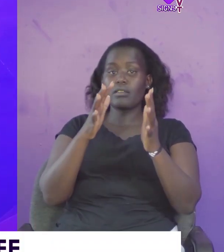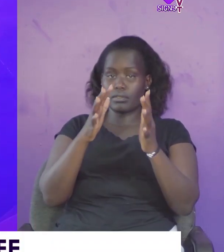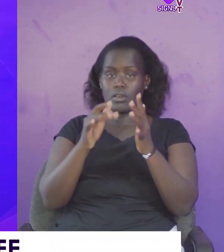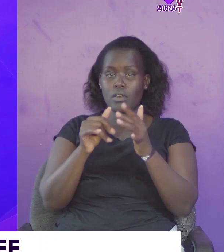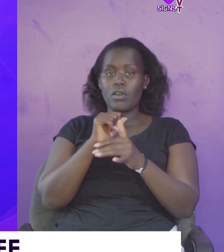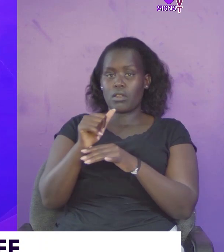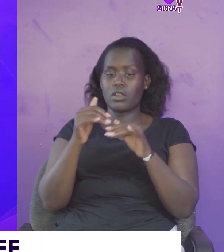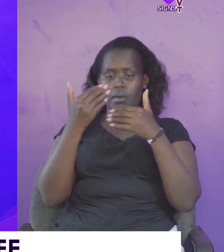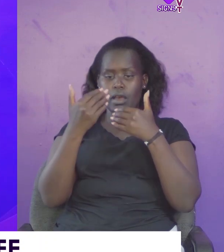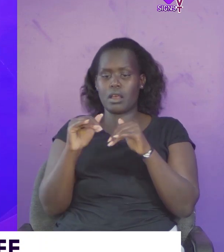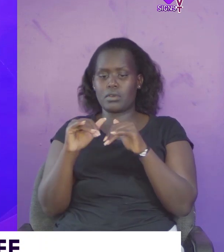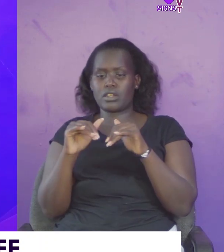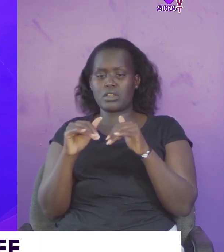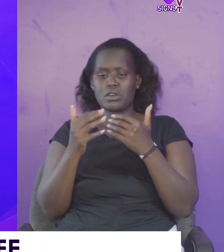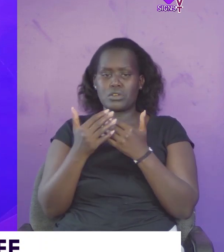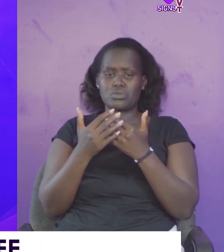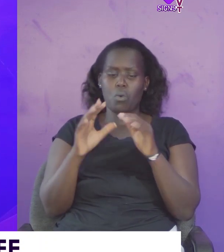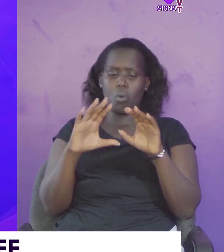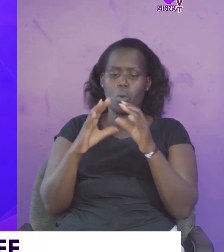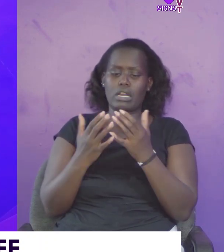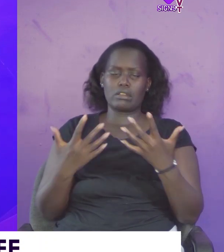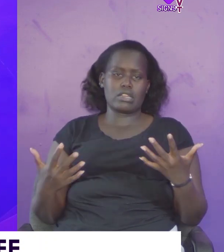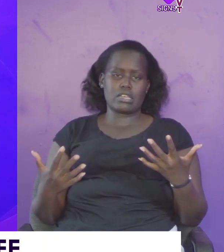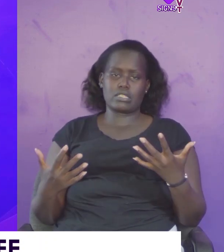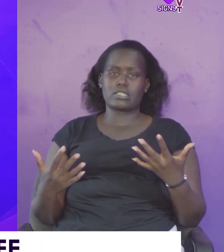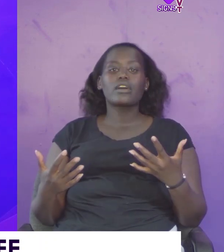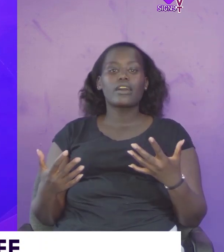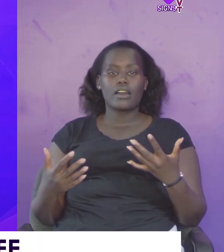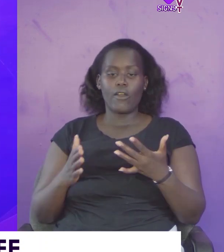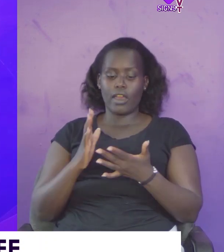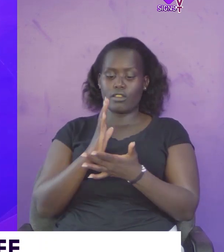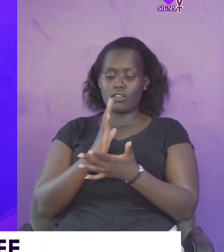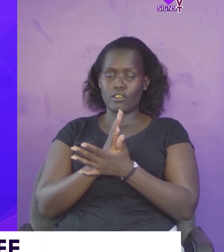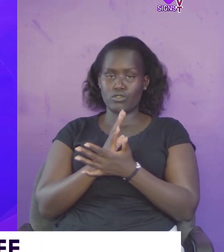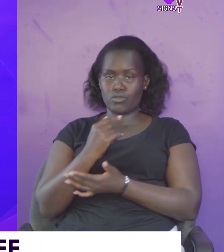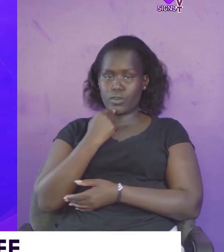be limited to material things. And truth be told,